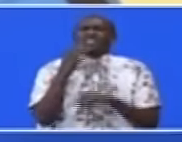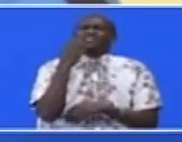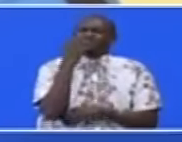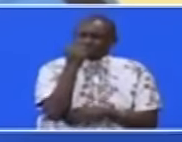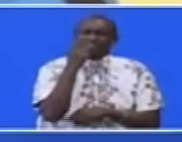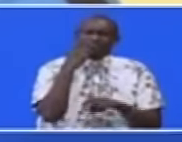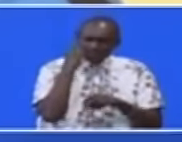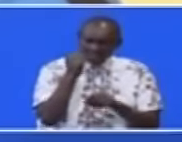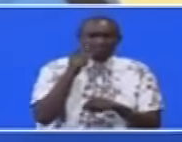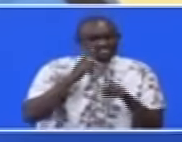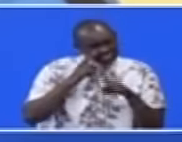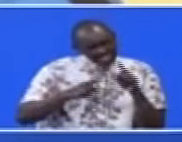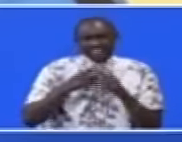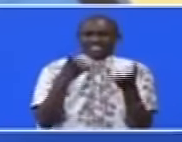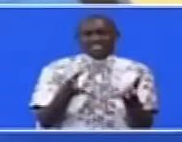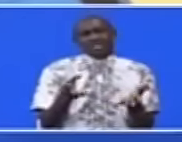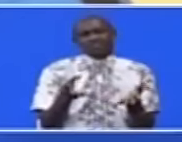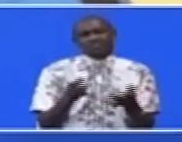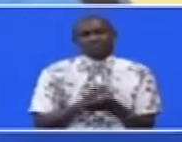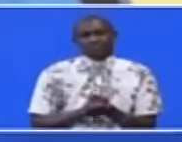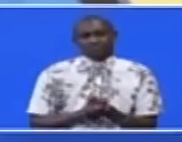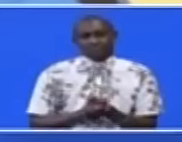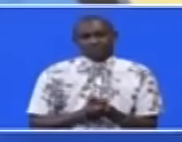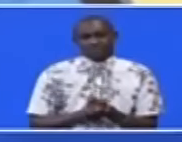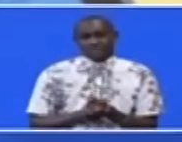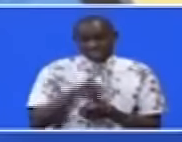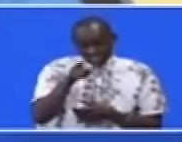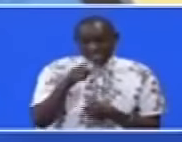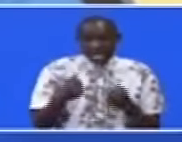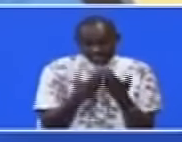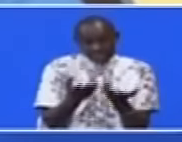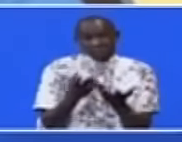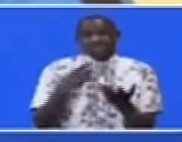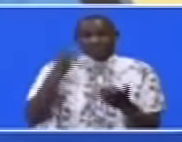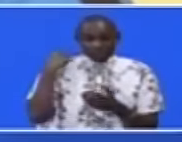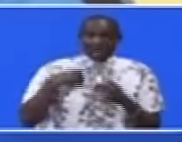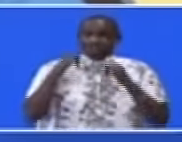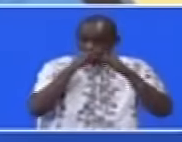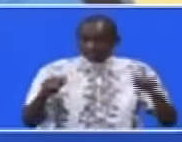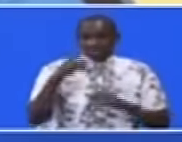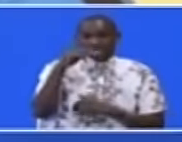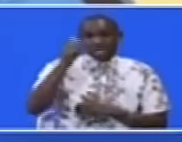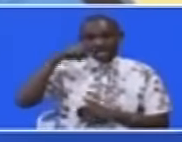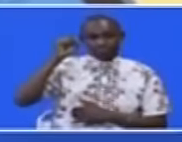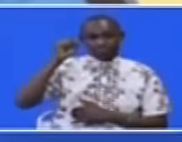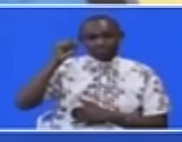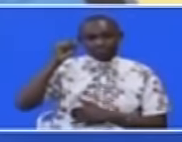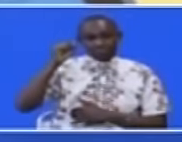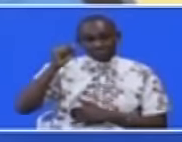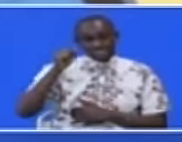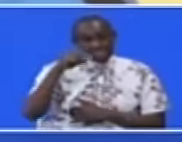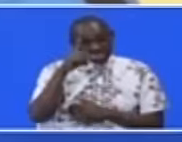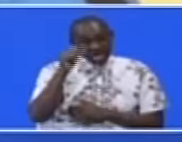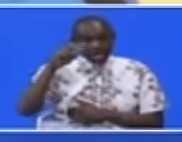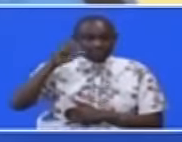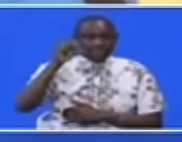never have one situation of doping. What happened in this training camp in Kasovet, for me is not a